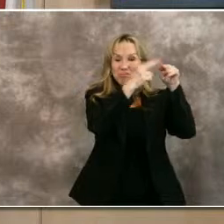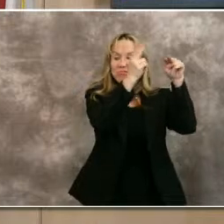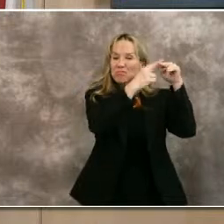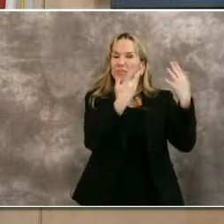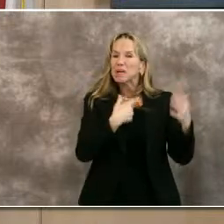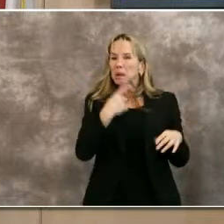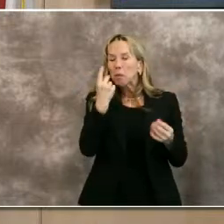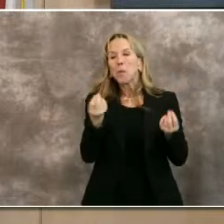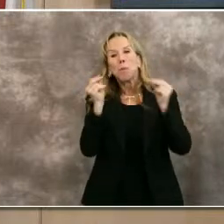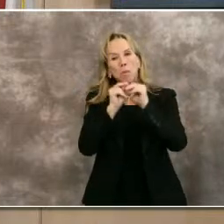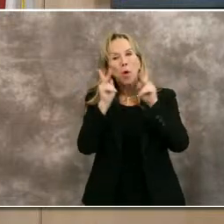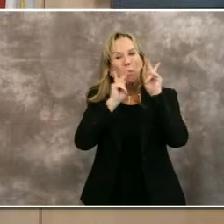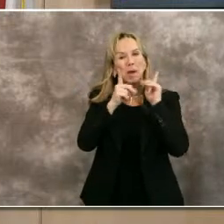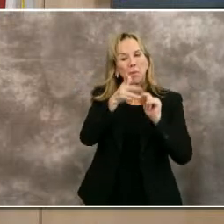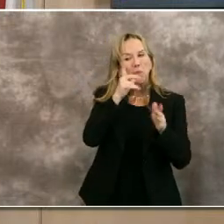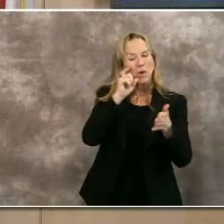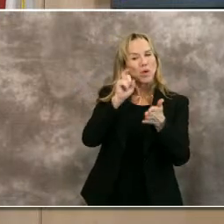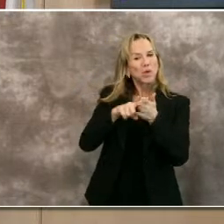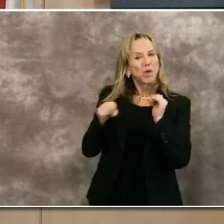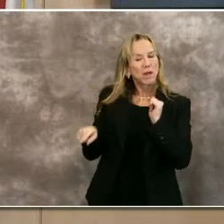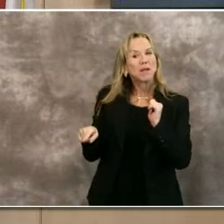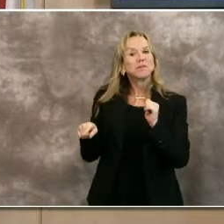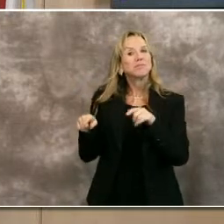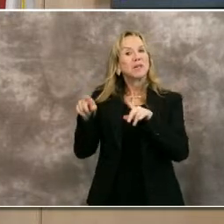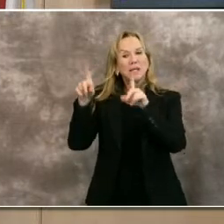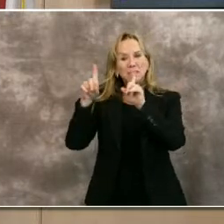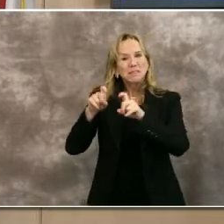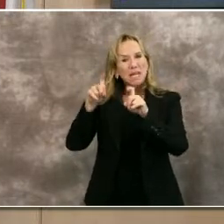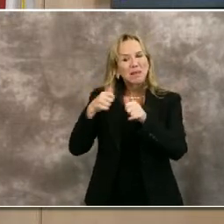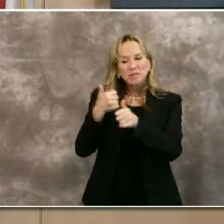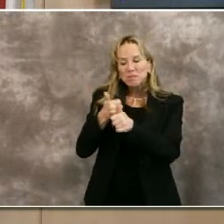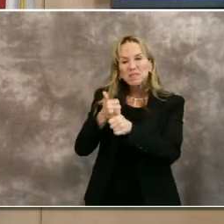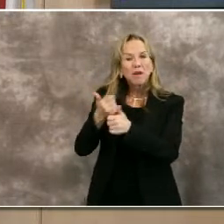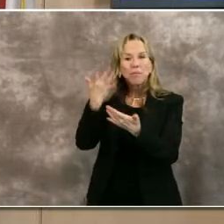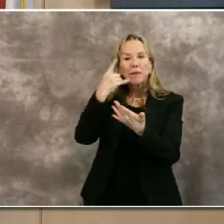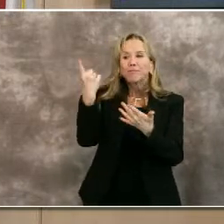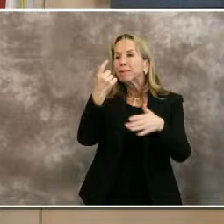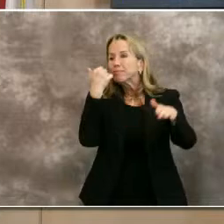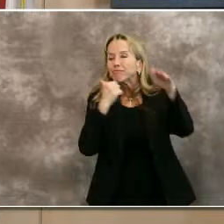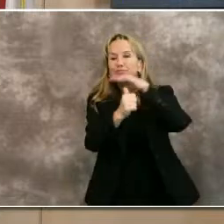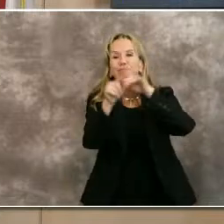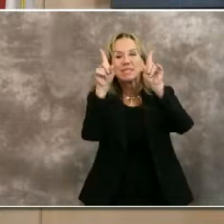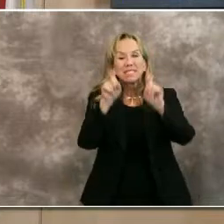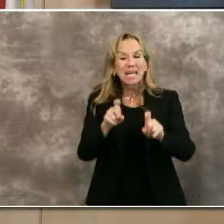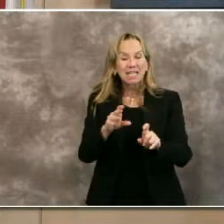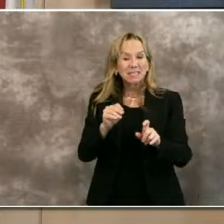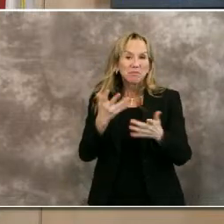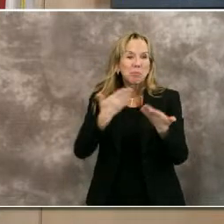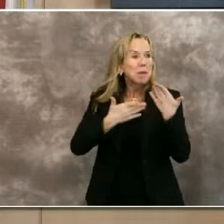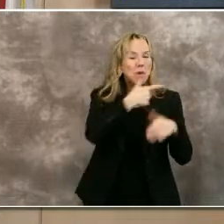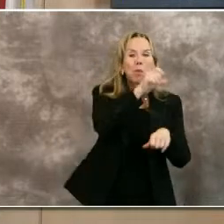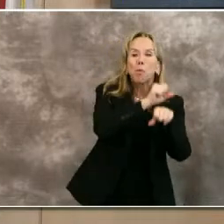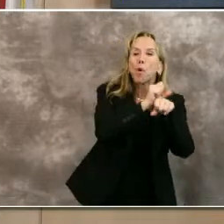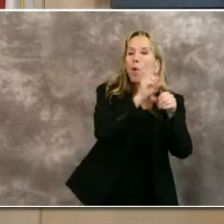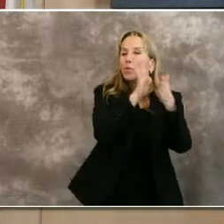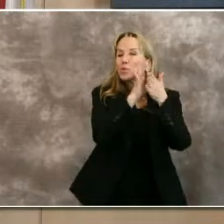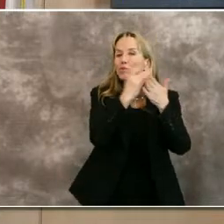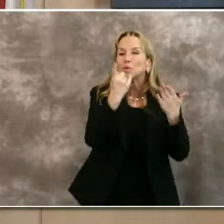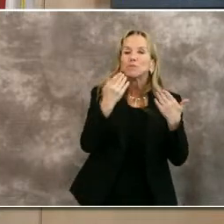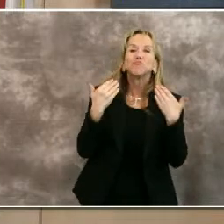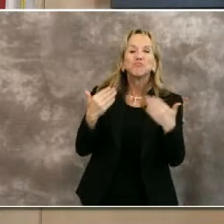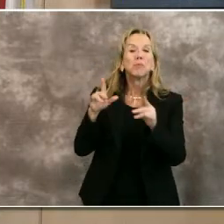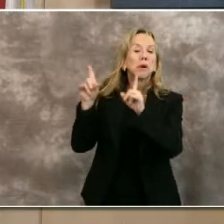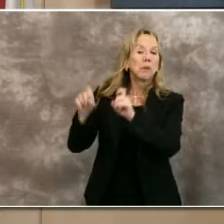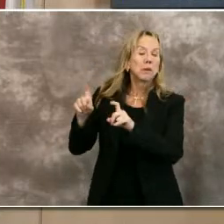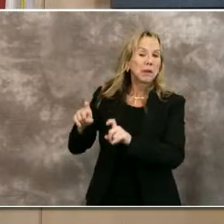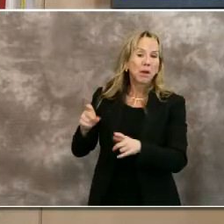more people who are tested as part of a program of testing at a workplace or a school